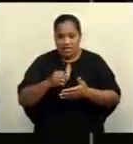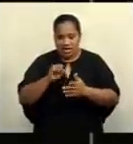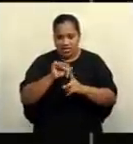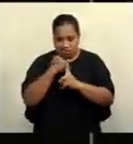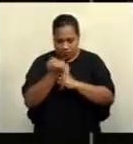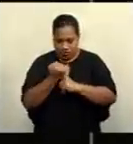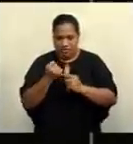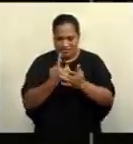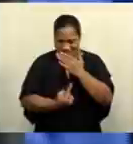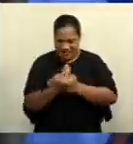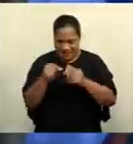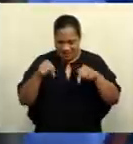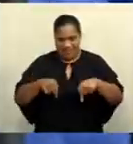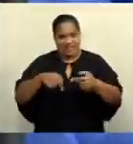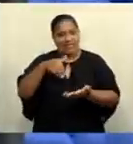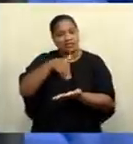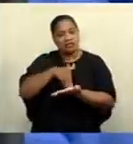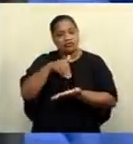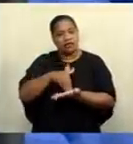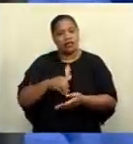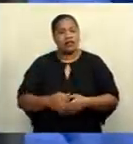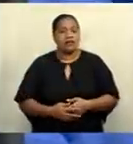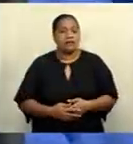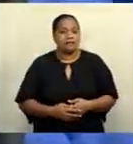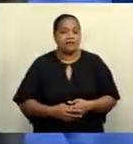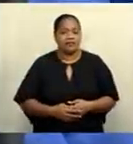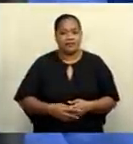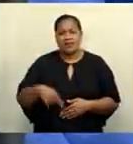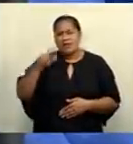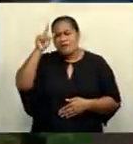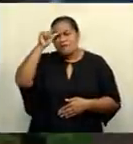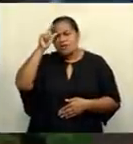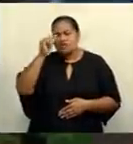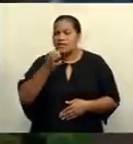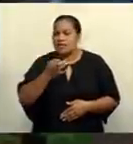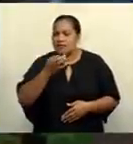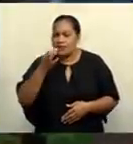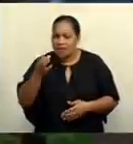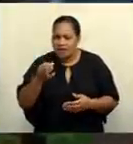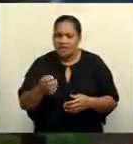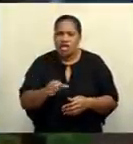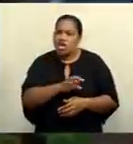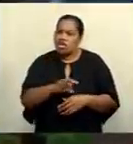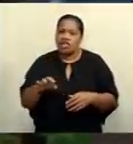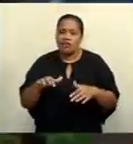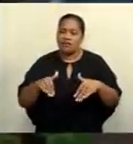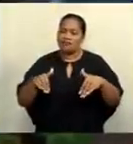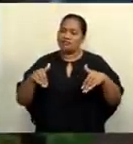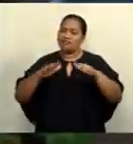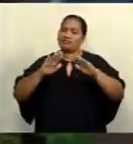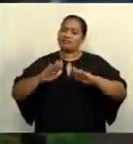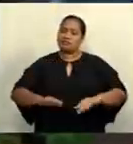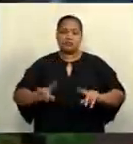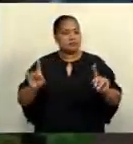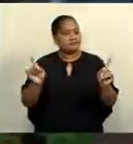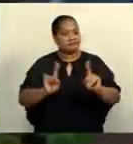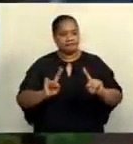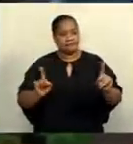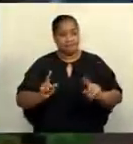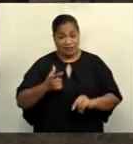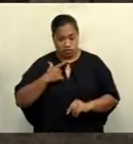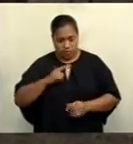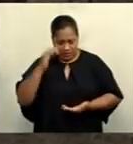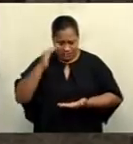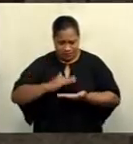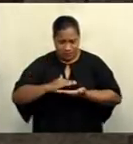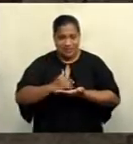Kritika Kumar reports. Fijians are being urged not to become complacent despite the ministry recording a decreasing number of cases